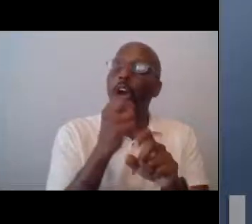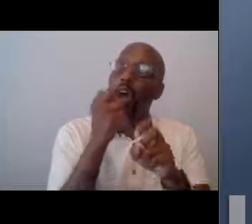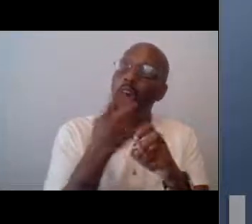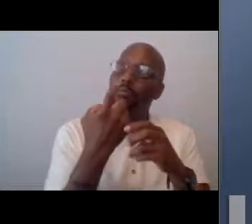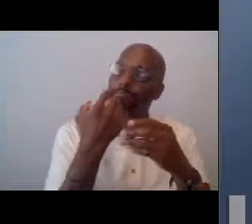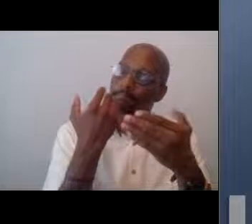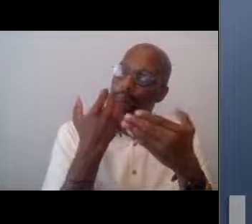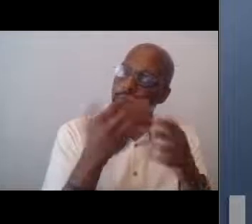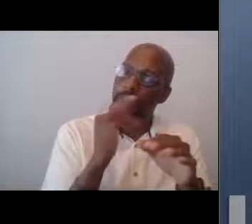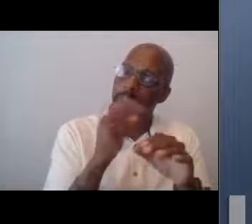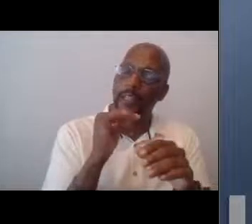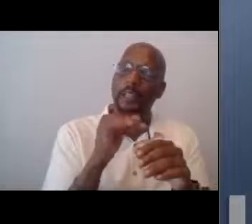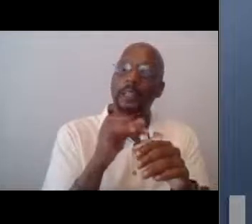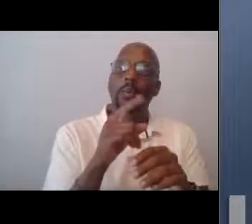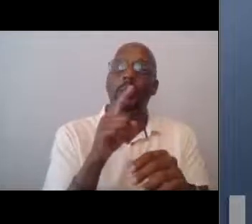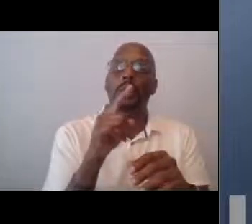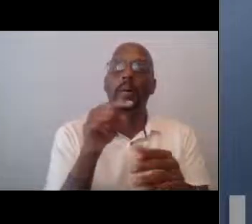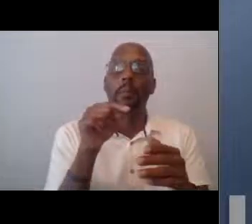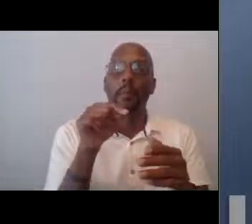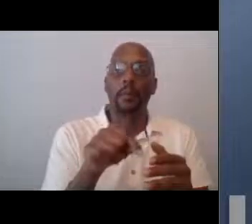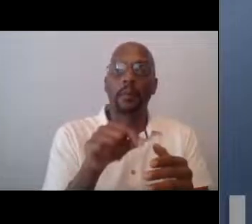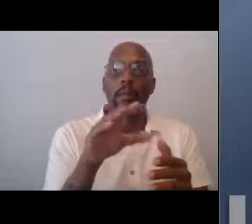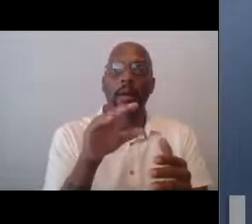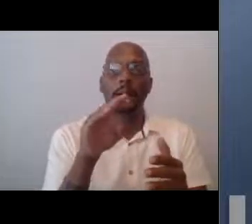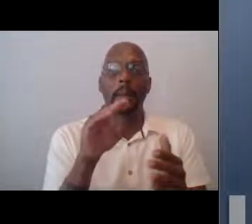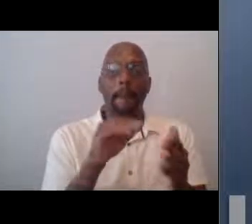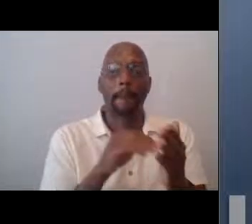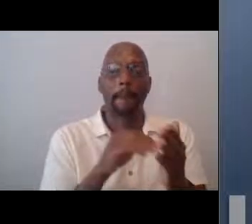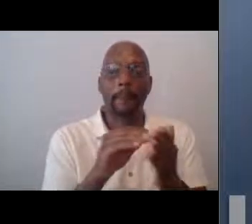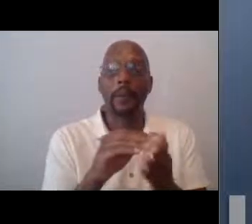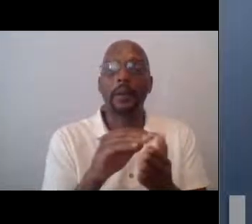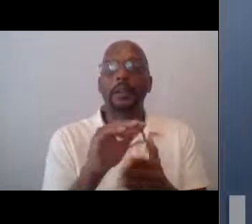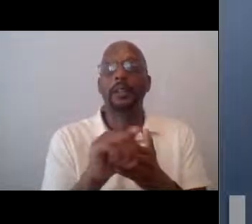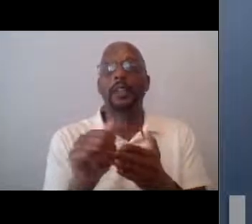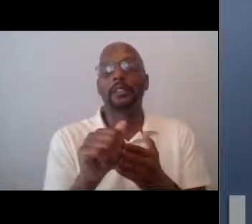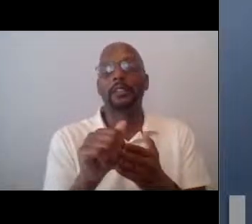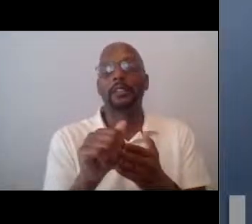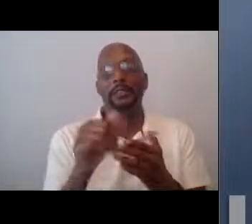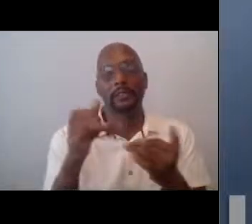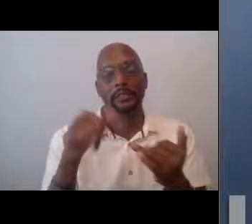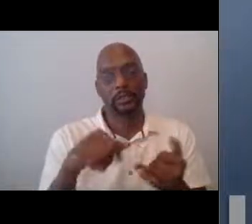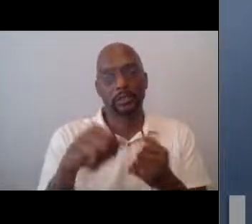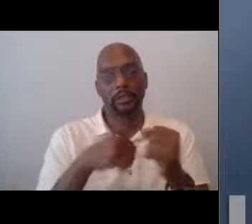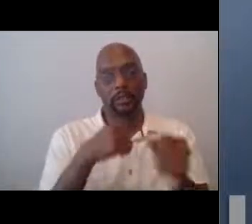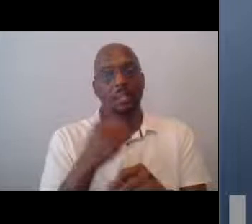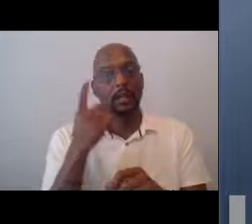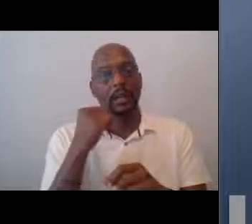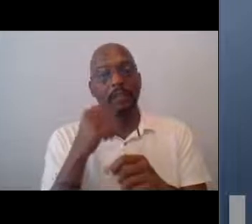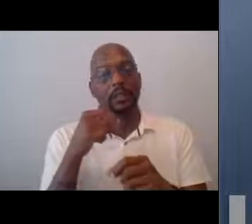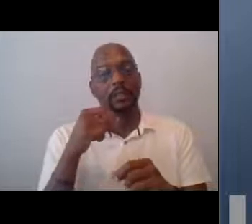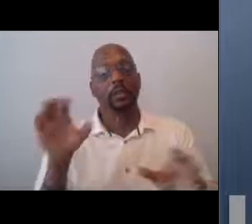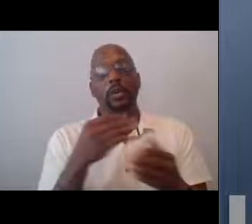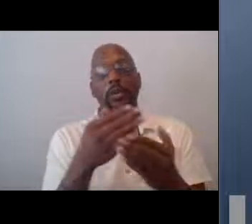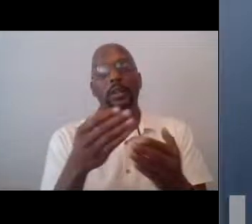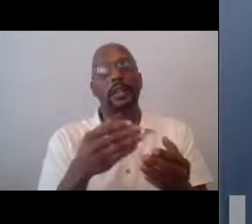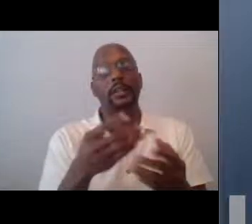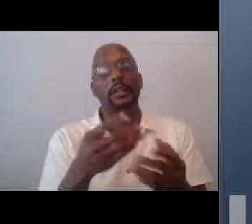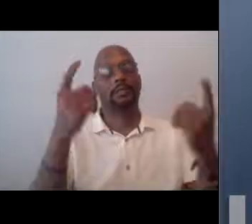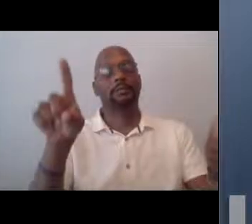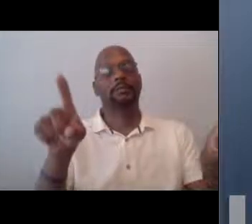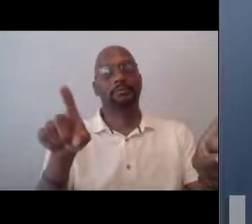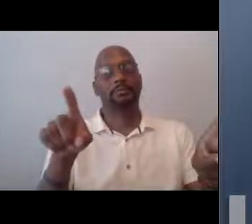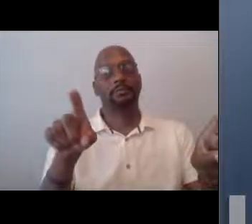over 1.5 billion in obligation authority delivered this year. So that's California getting things done. We also